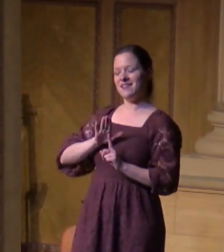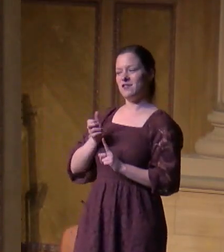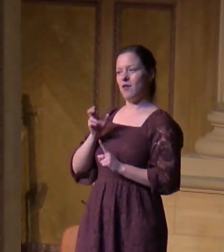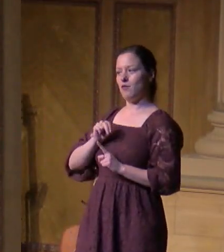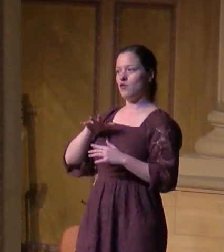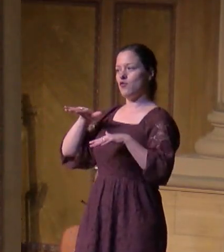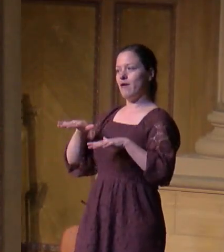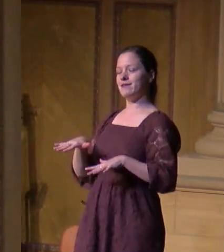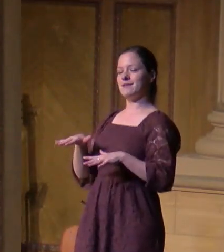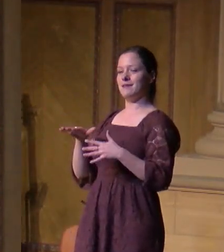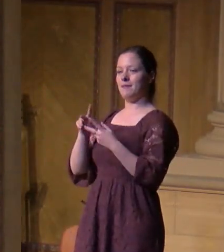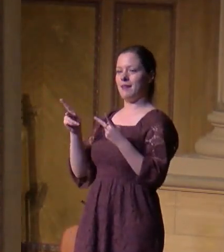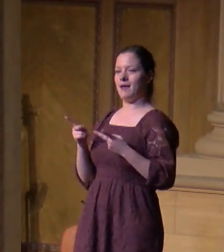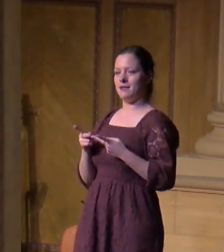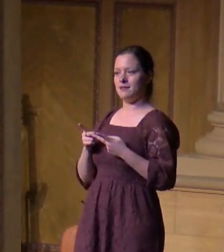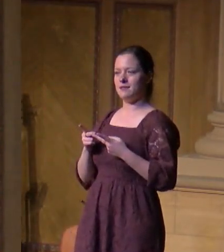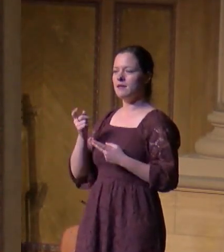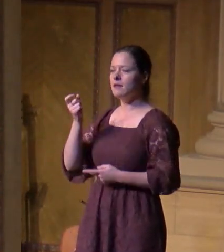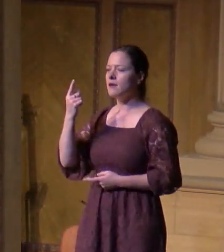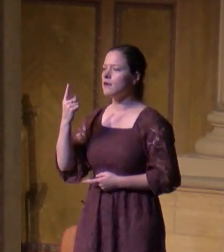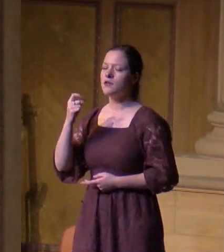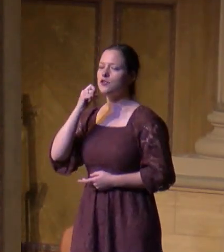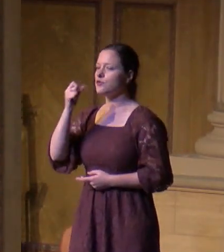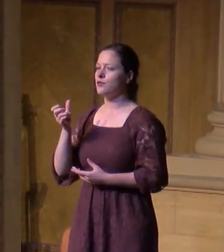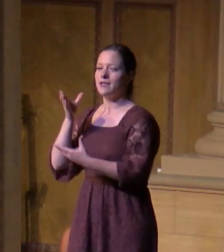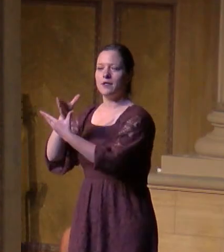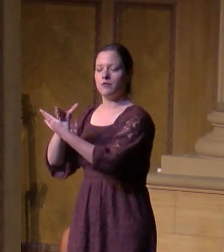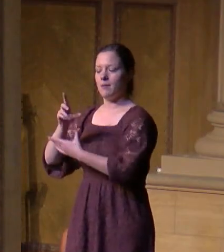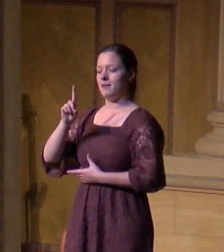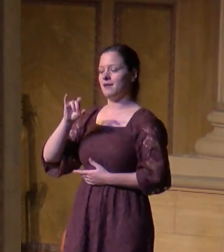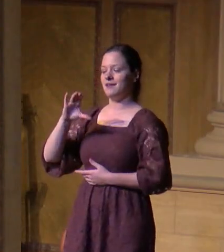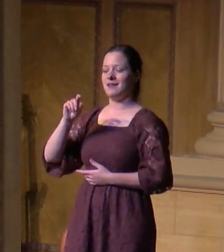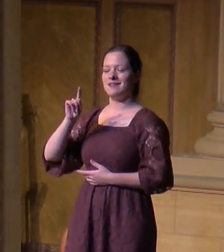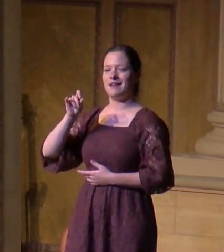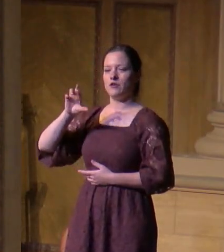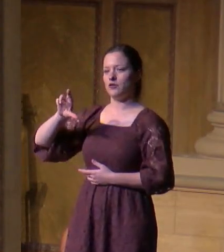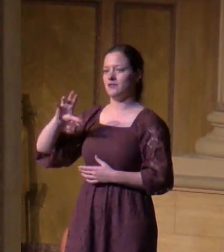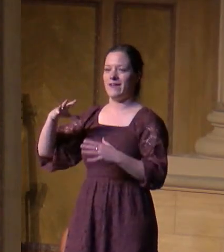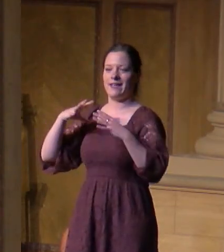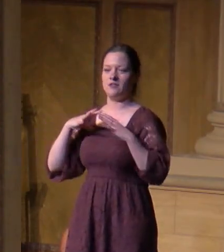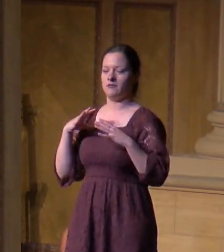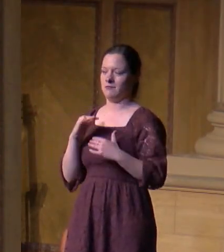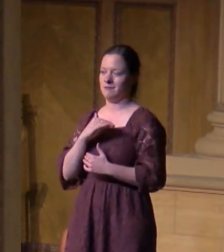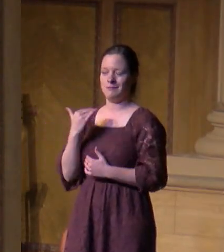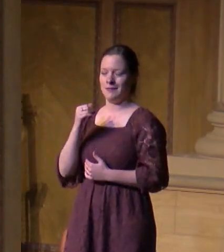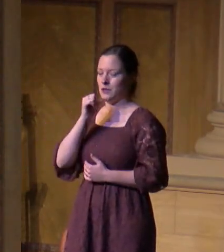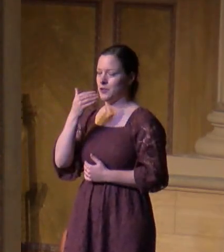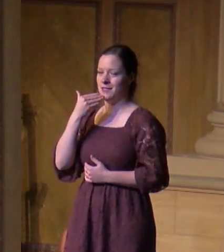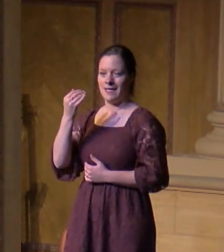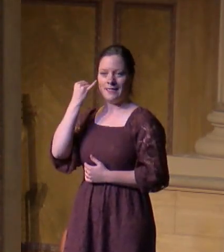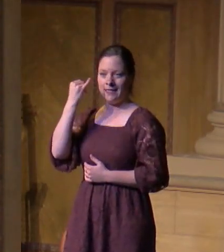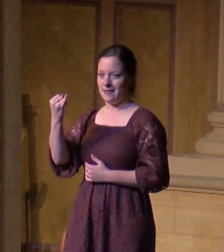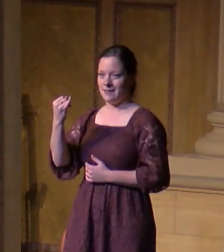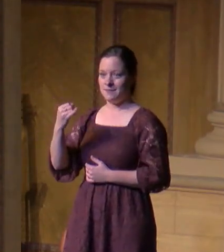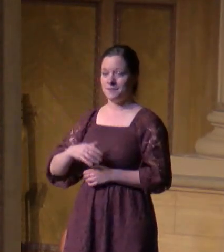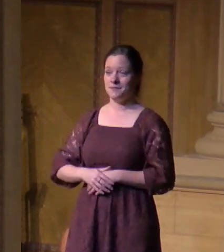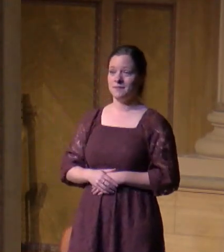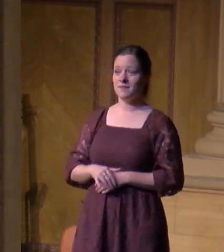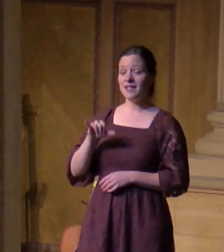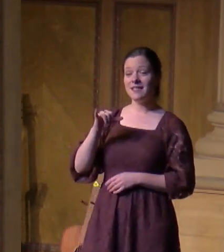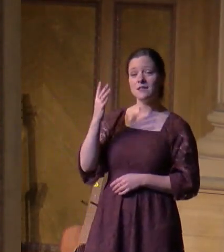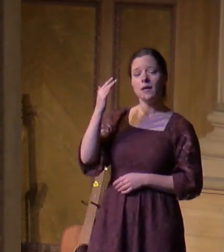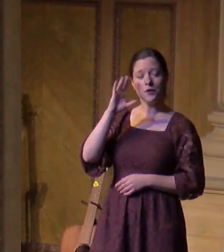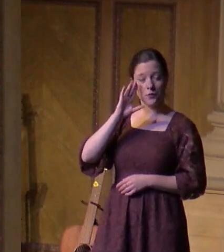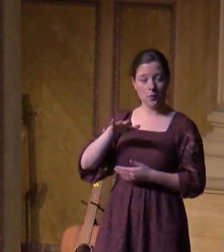and everybody knows you don't interrupt a dictator's vacation and this is why Dr. Leo Marvin flipped out in What About